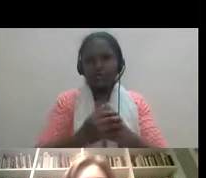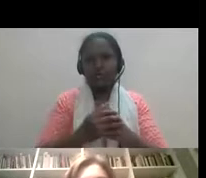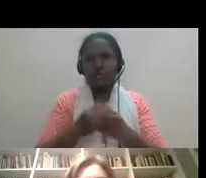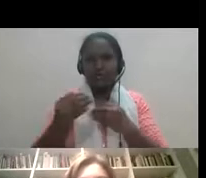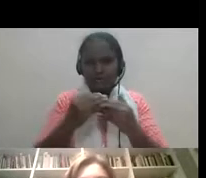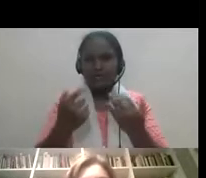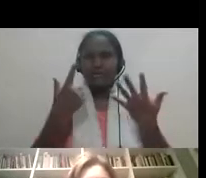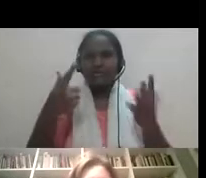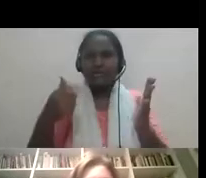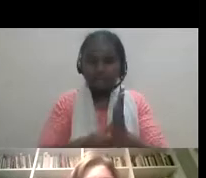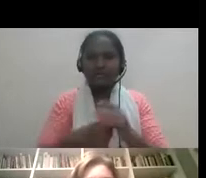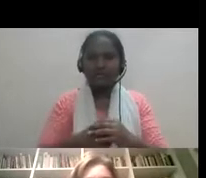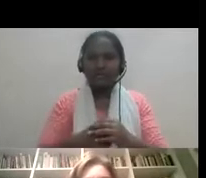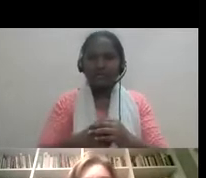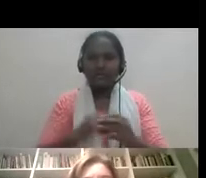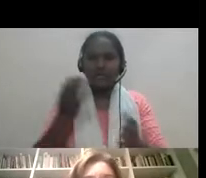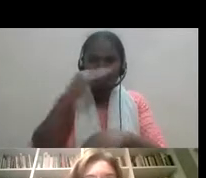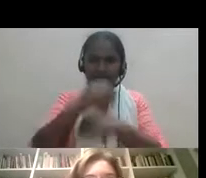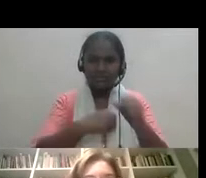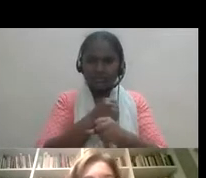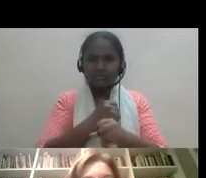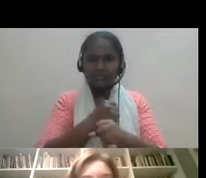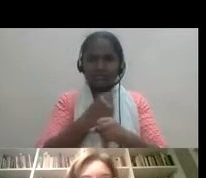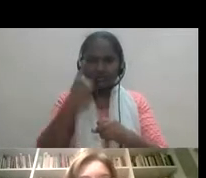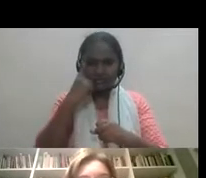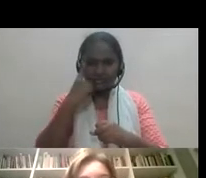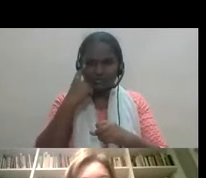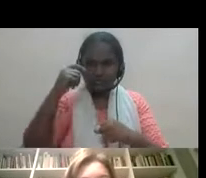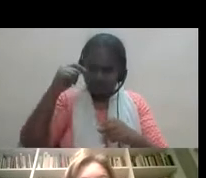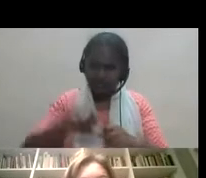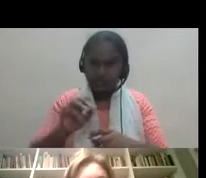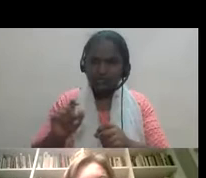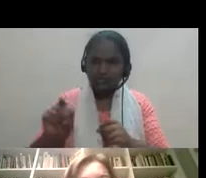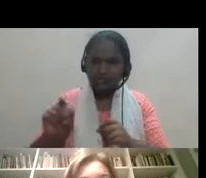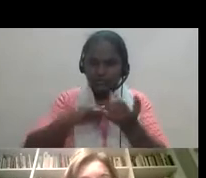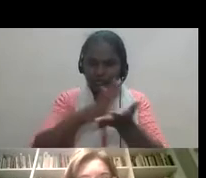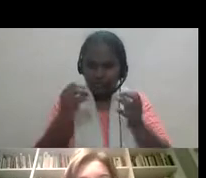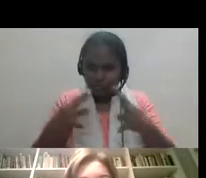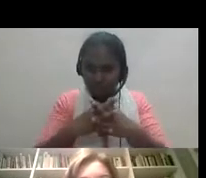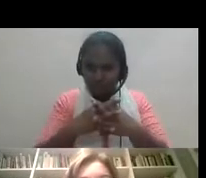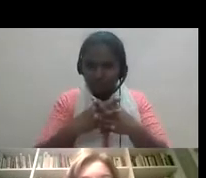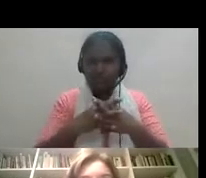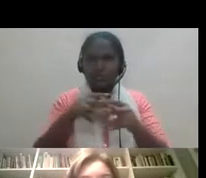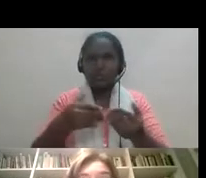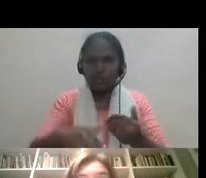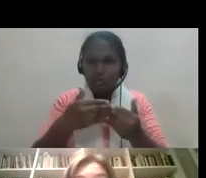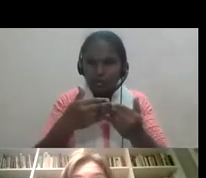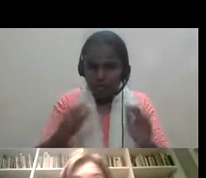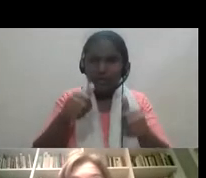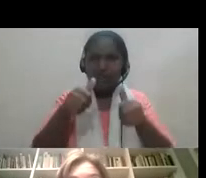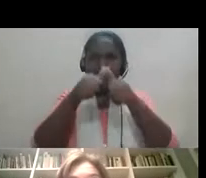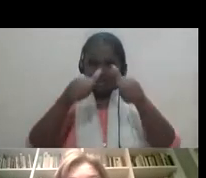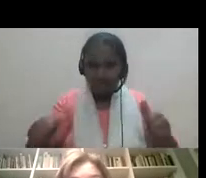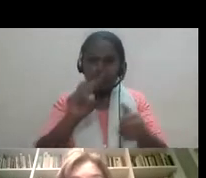closed for 7 months last mm-hmm. year. And this show was scheduled to open in